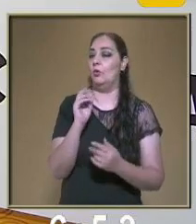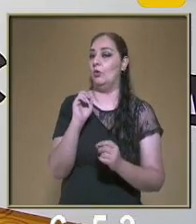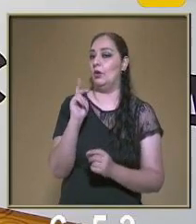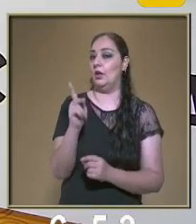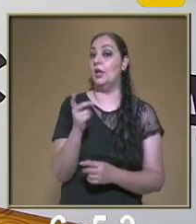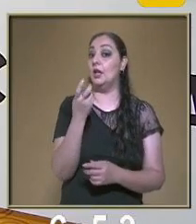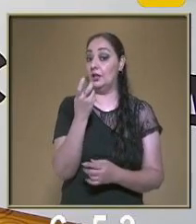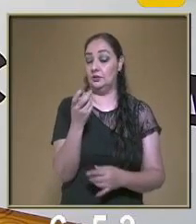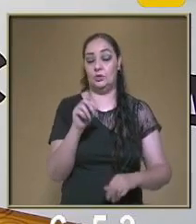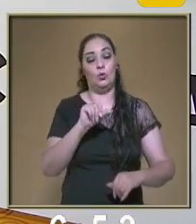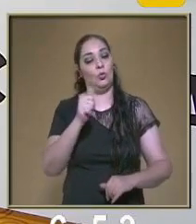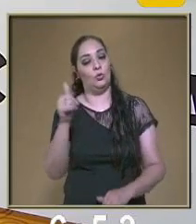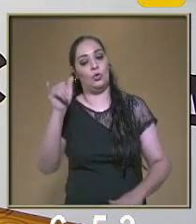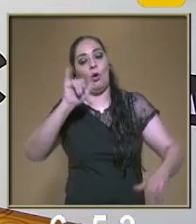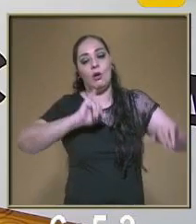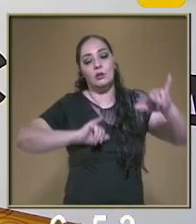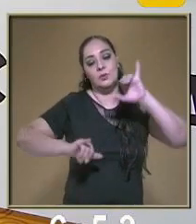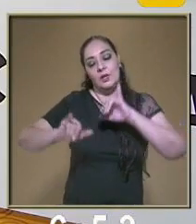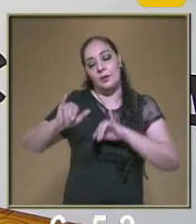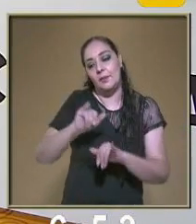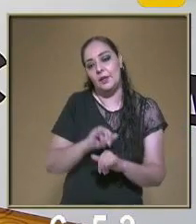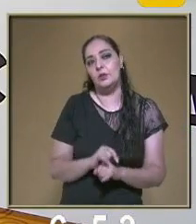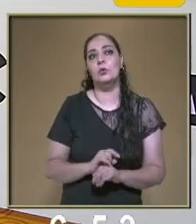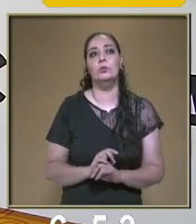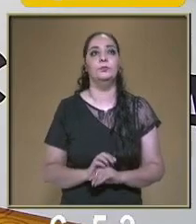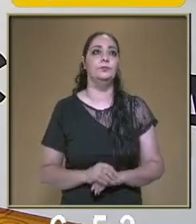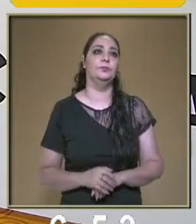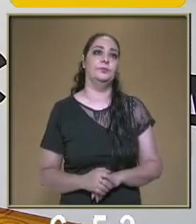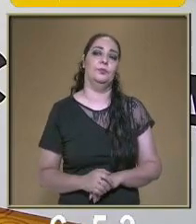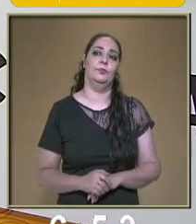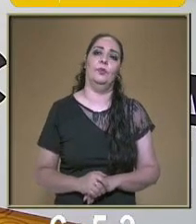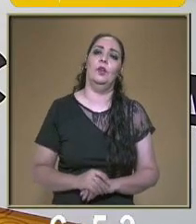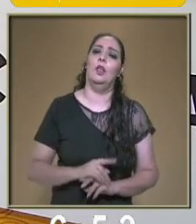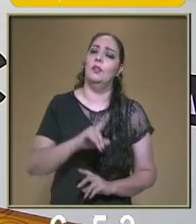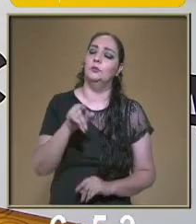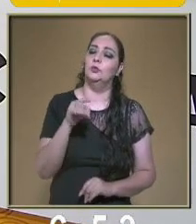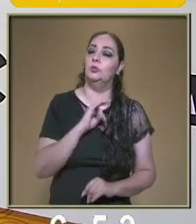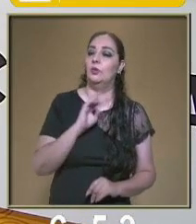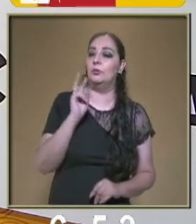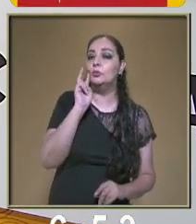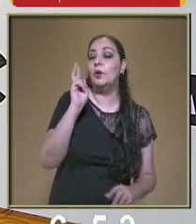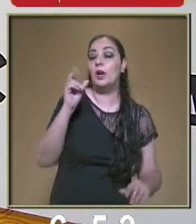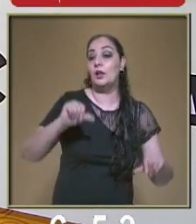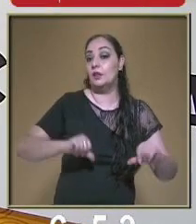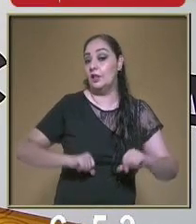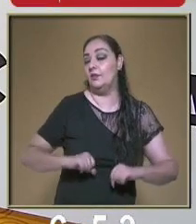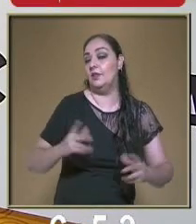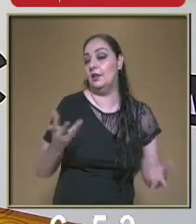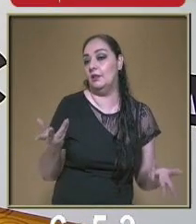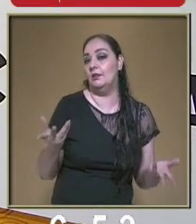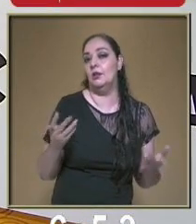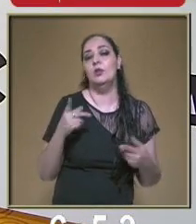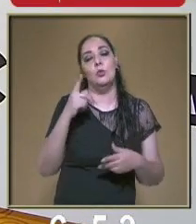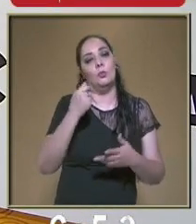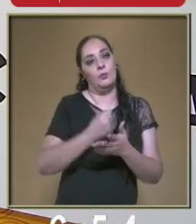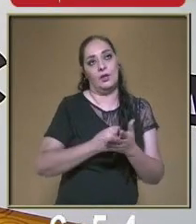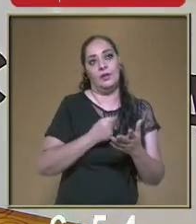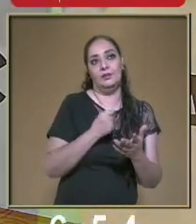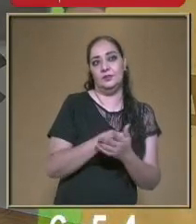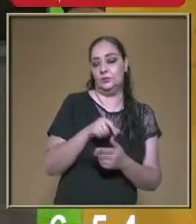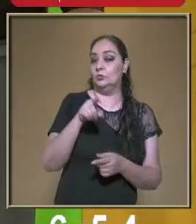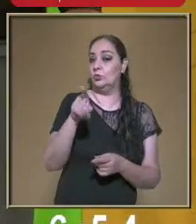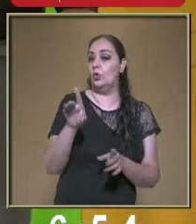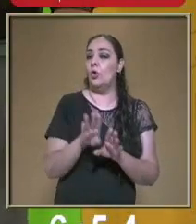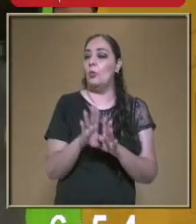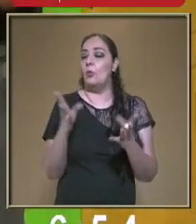was another experiment class, okay? And then we have the video activity. Name of practice, you're right, how to